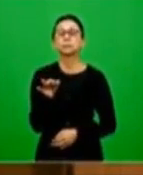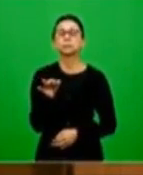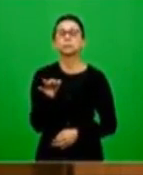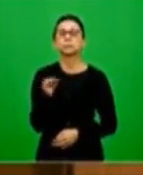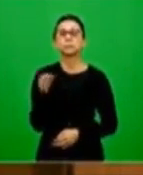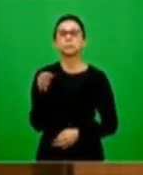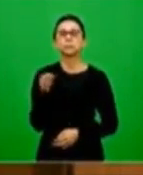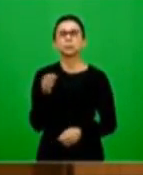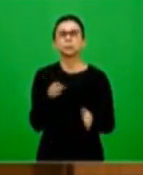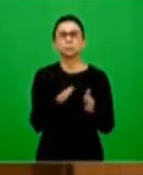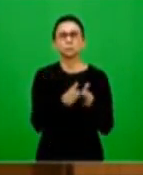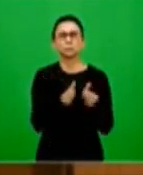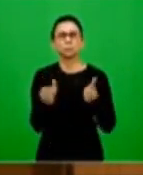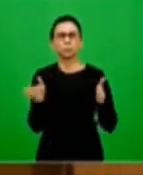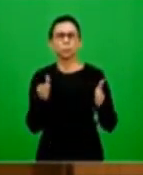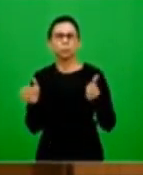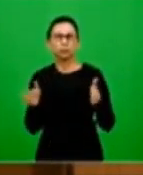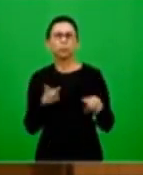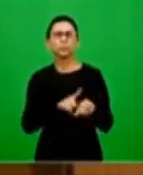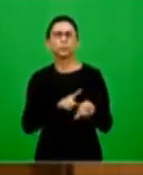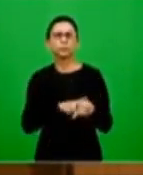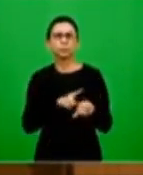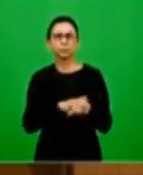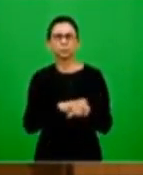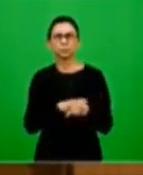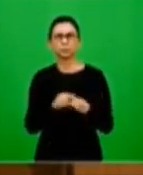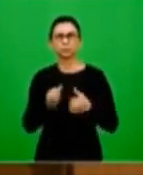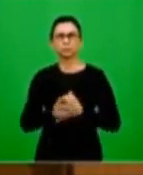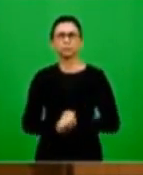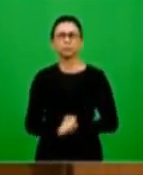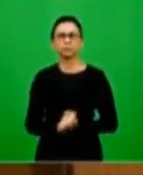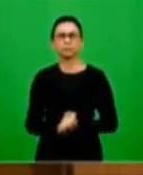time, at the same time, in which he received